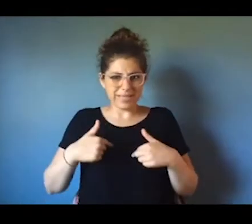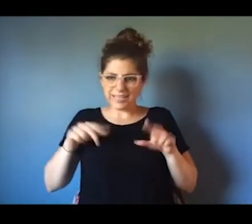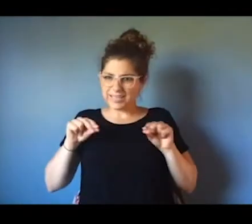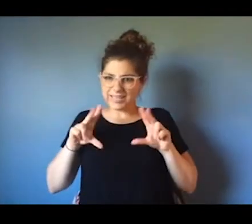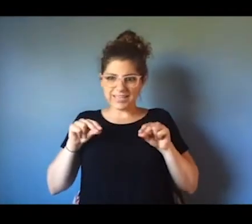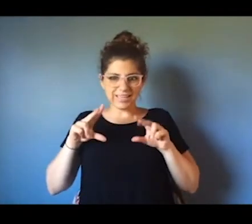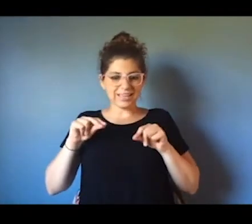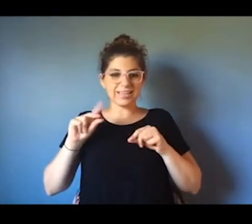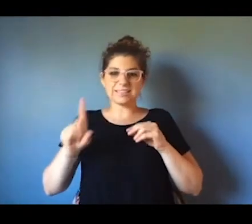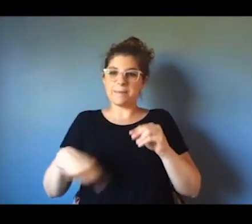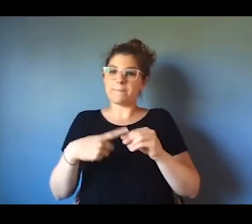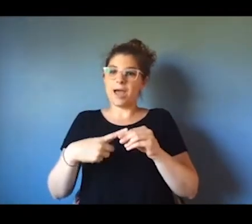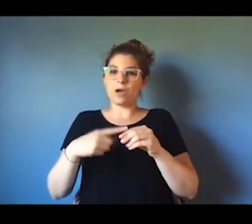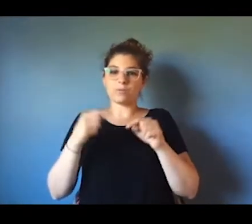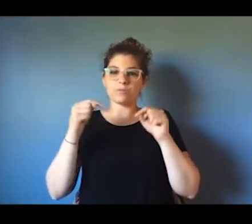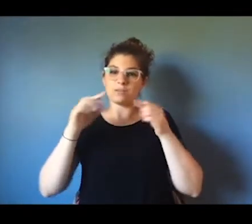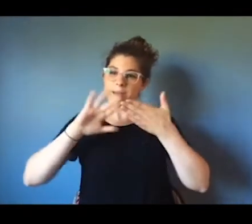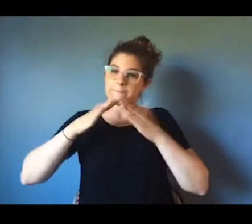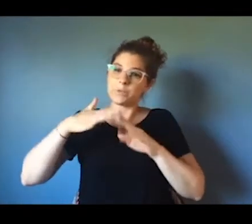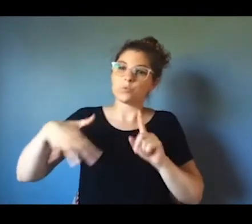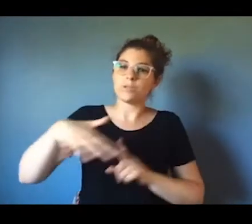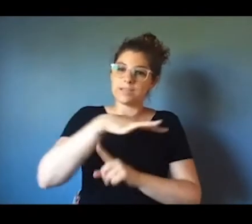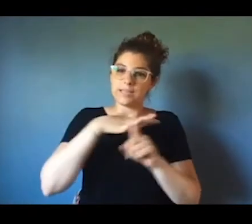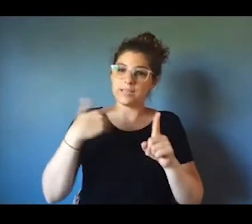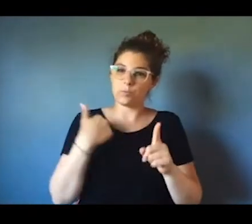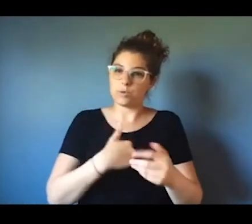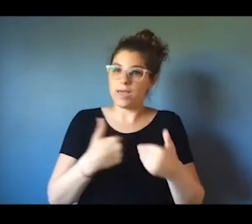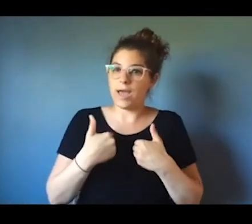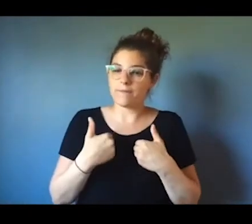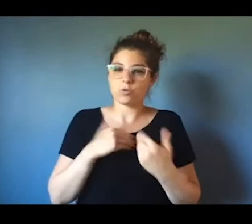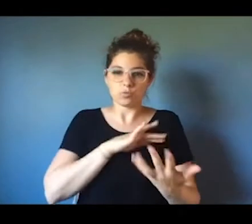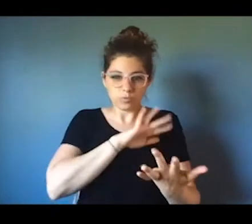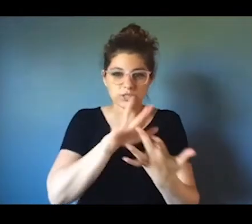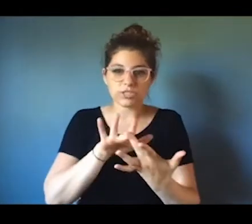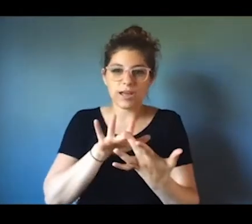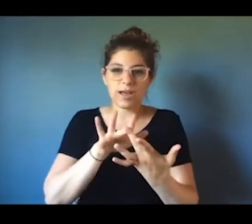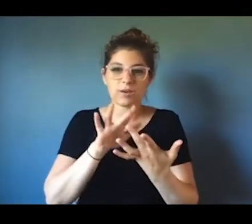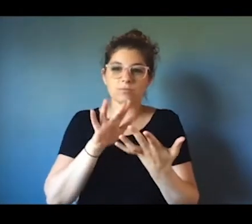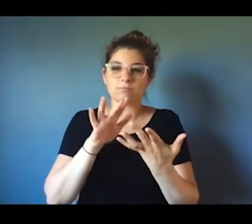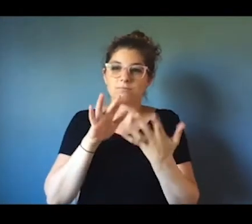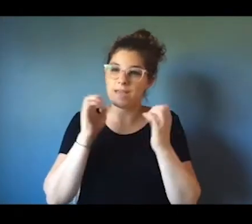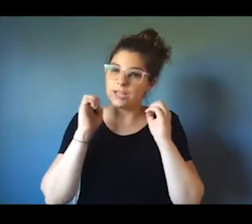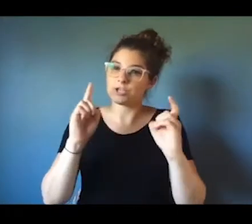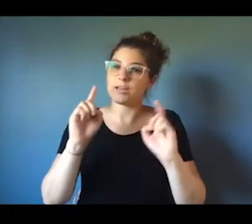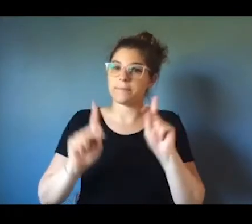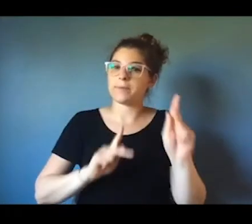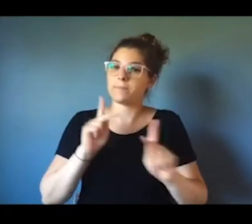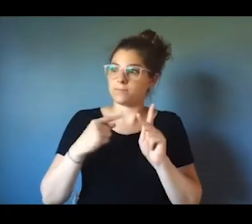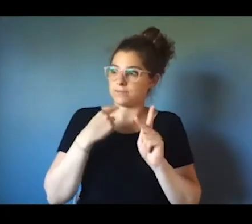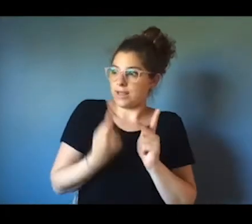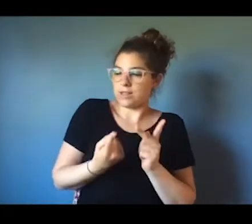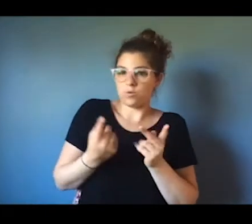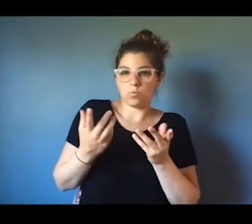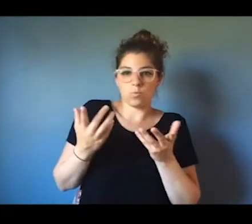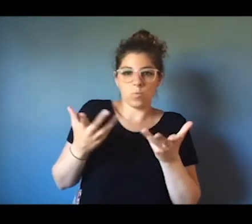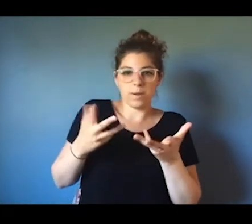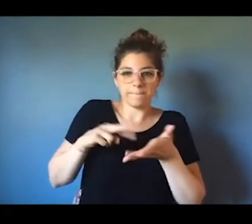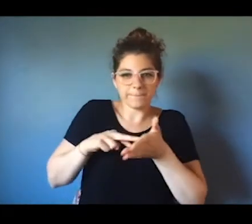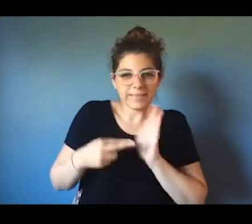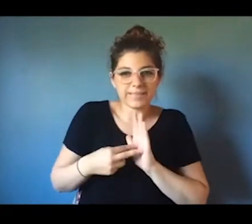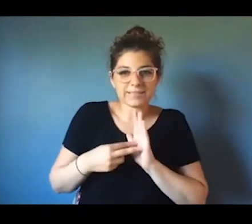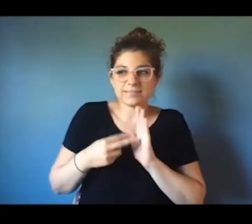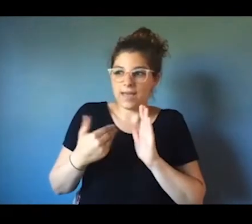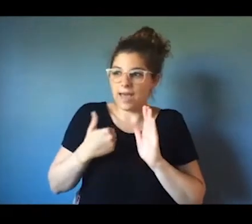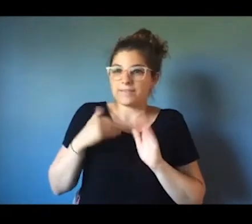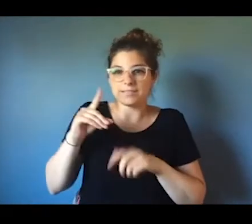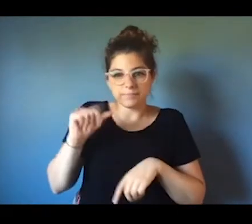so it's not about me at all. It's about this community that we have, reaching out and educating people, telling people